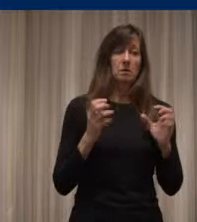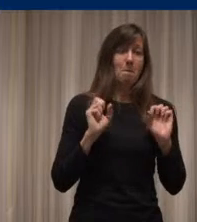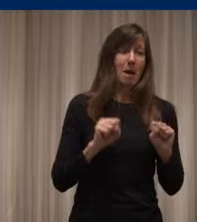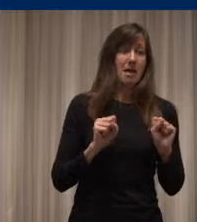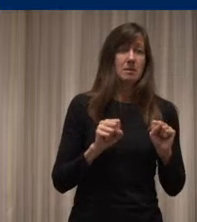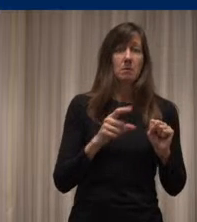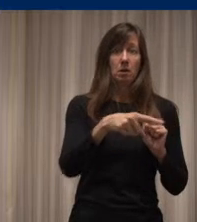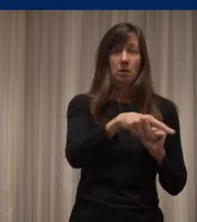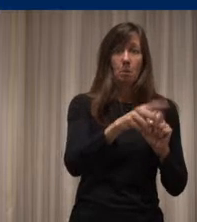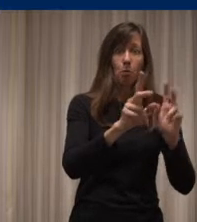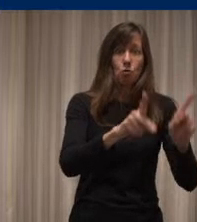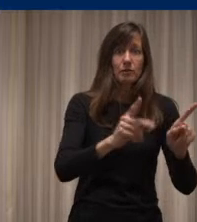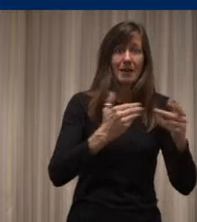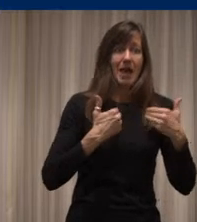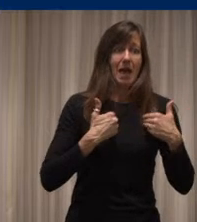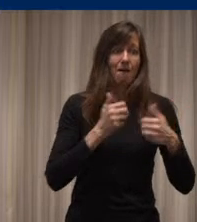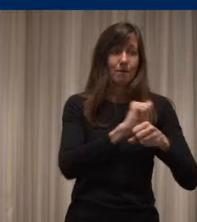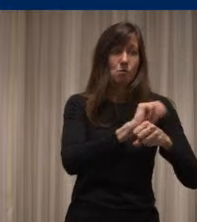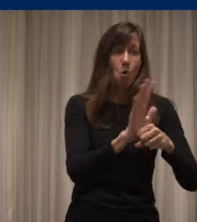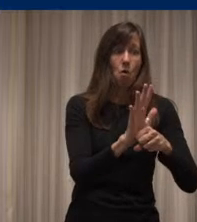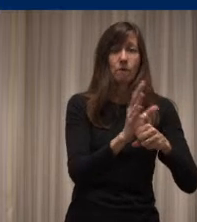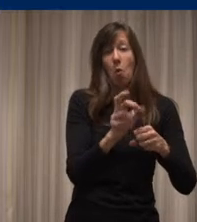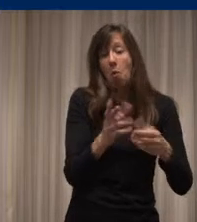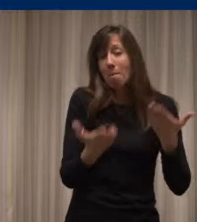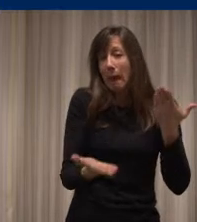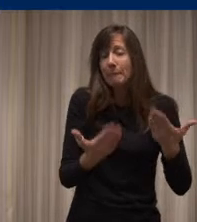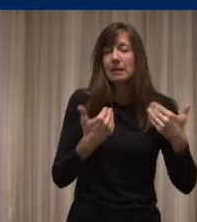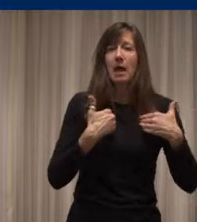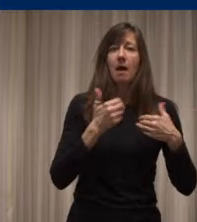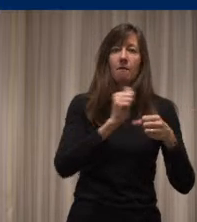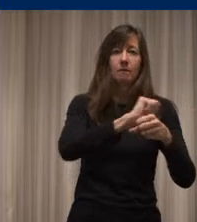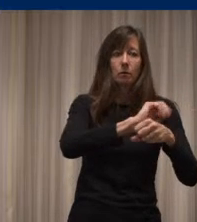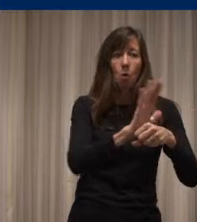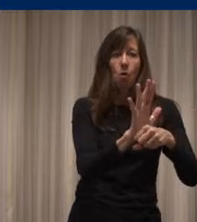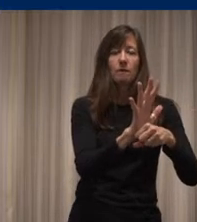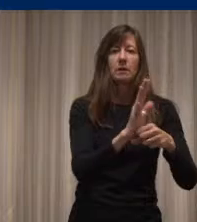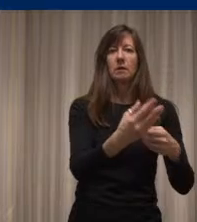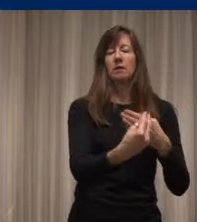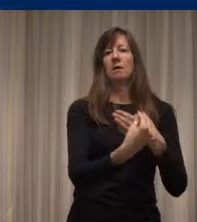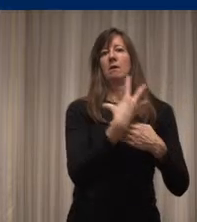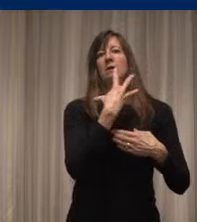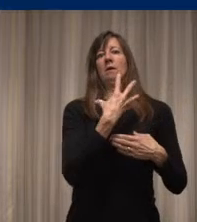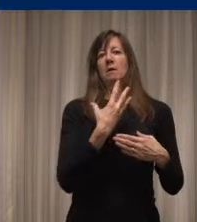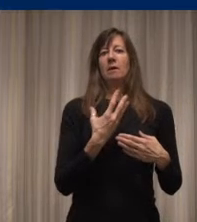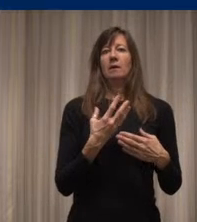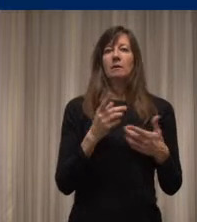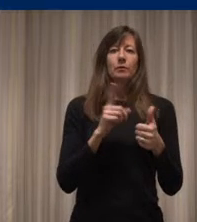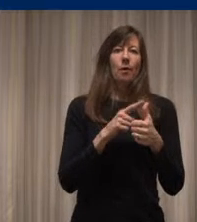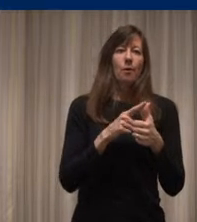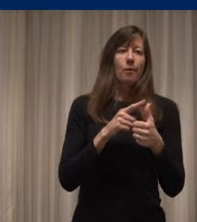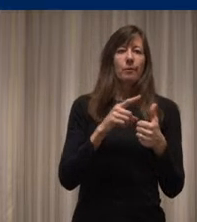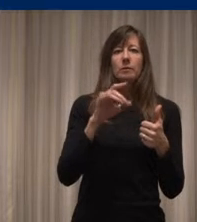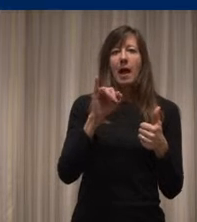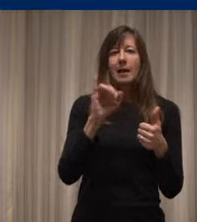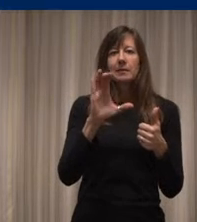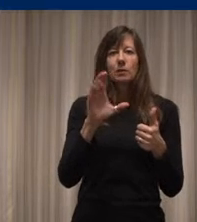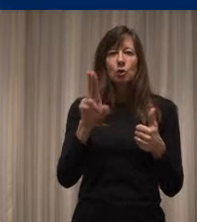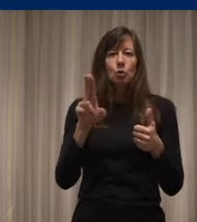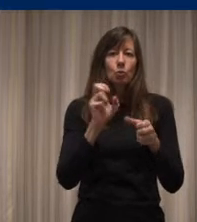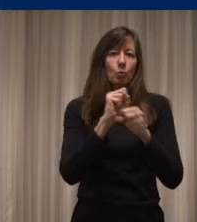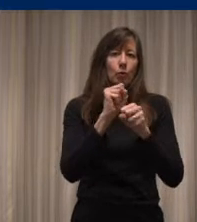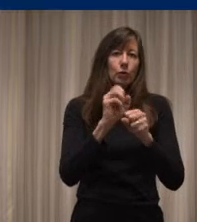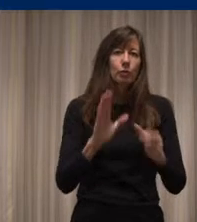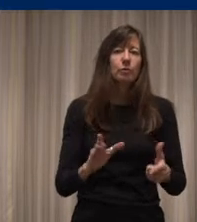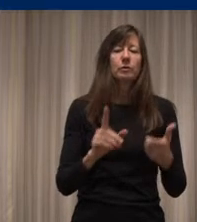COVID. So that includes everything from, of course, our ER workers and ICU staff, to EMS, to medical